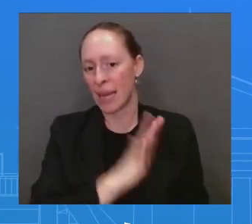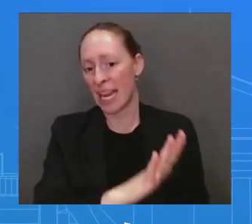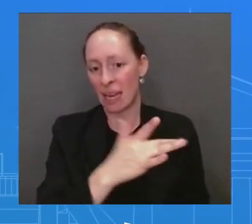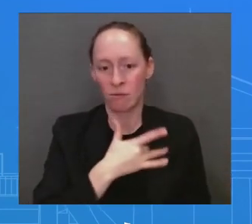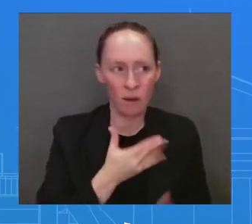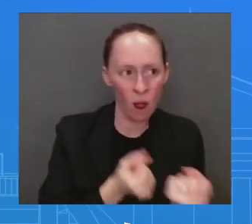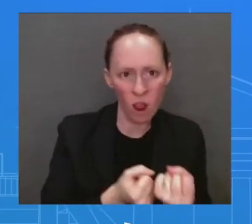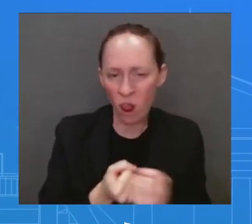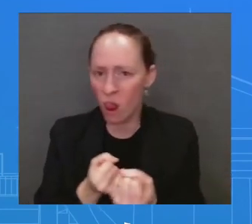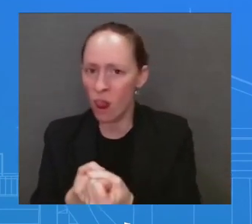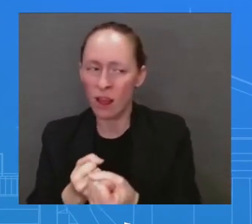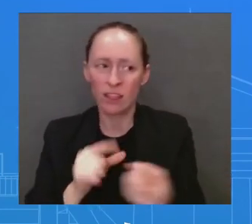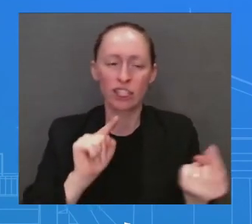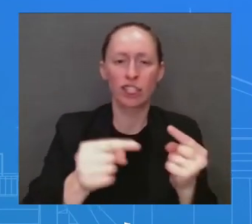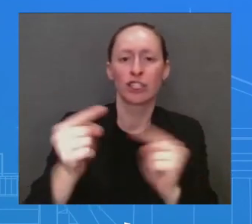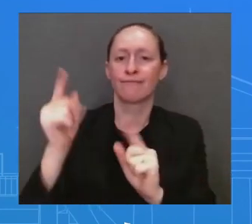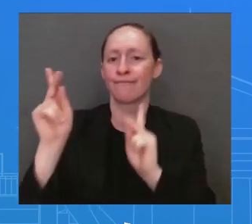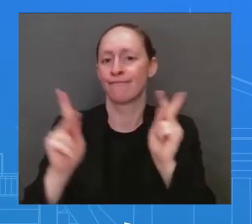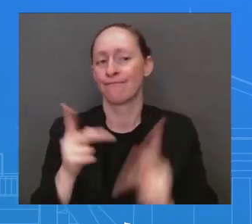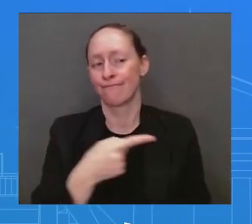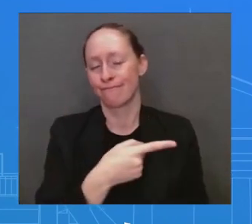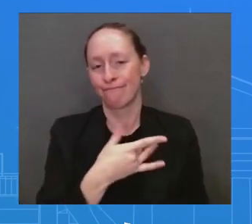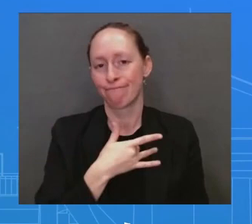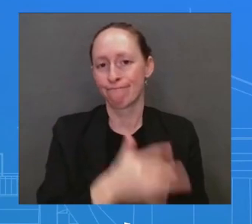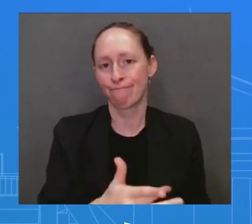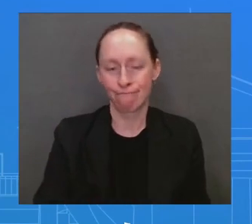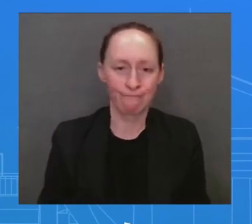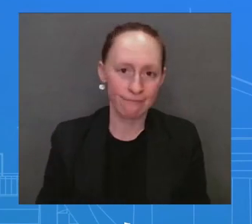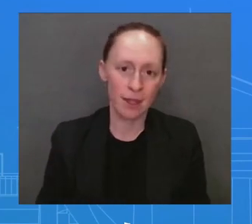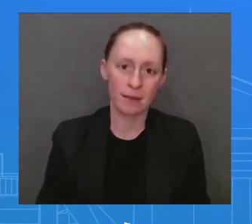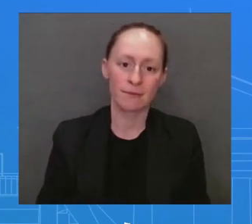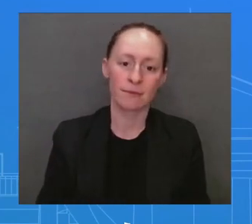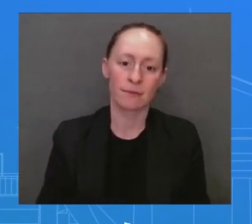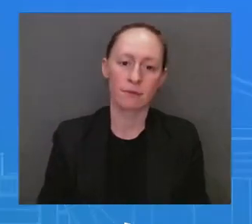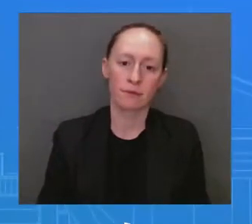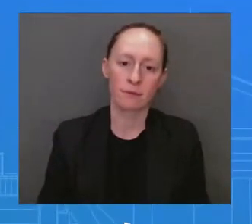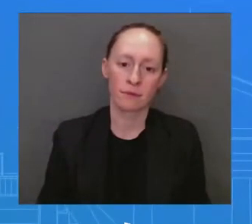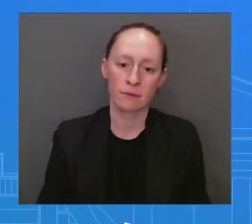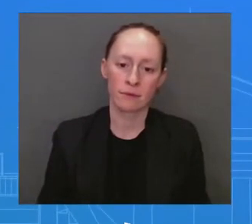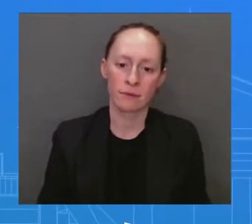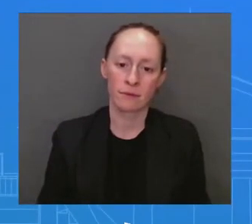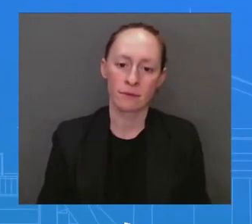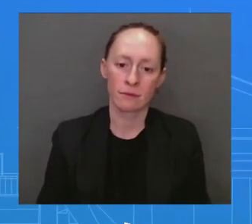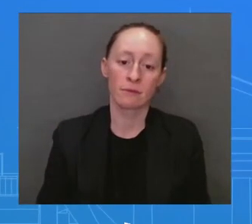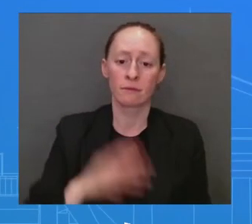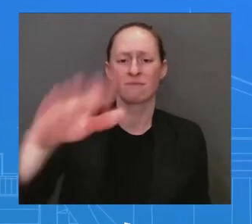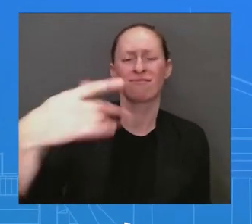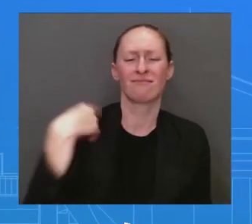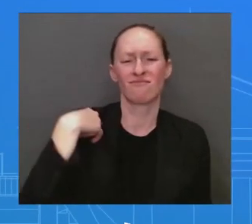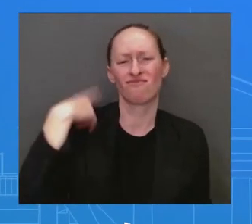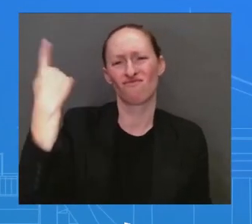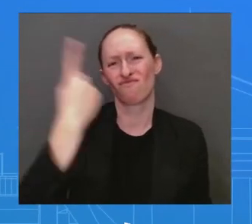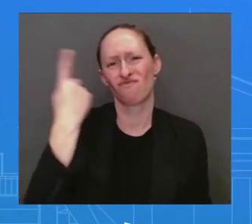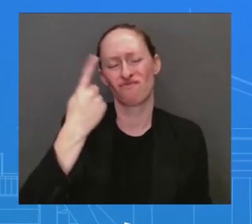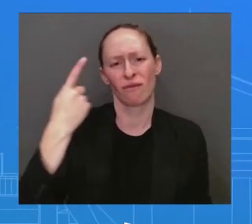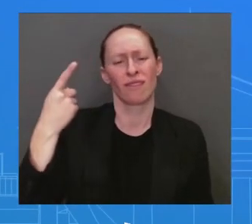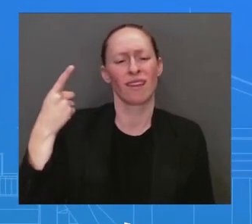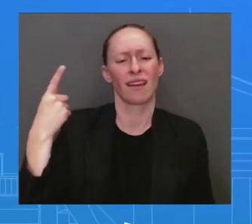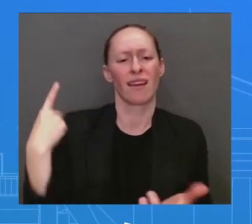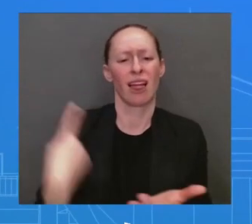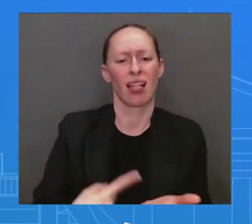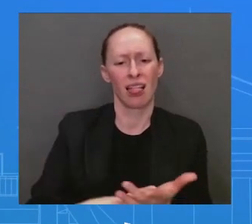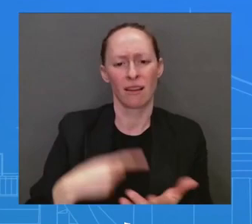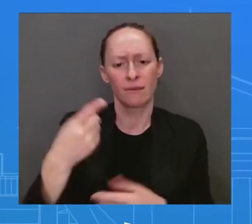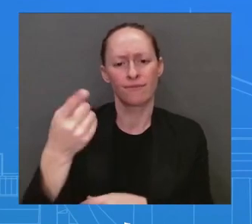Thanks. John, just a follow-up to what Peter asked earlier, like two questions, but one to drill down. I assume when the president said aid isn't